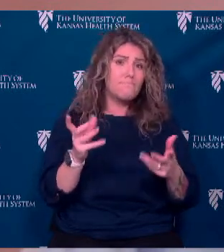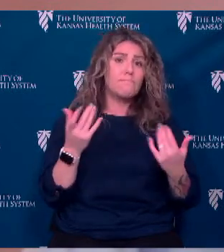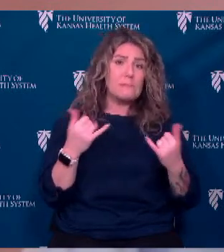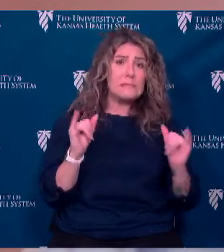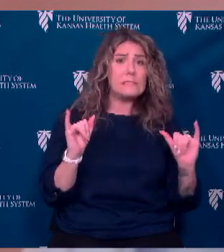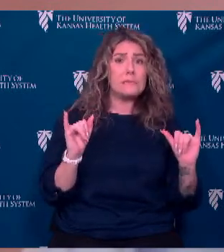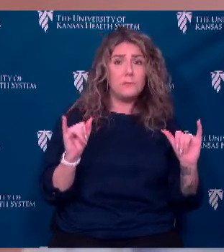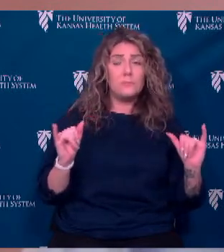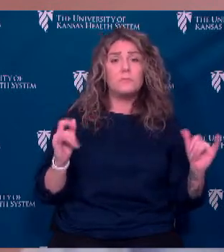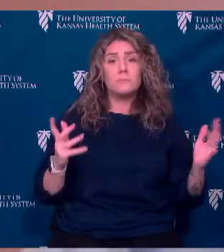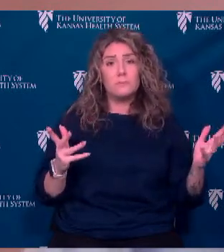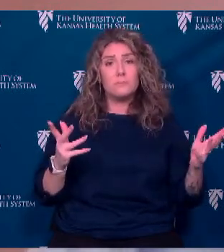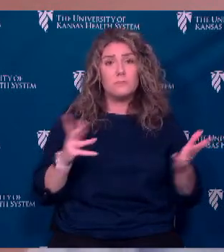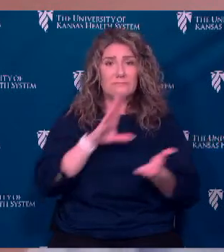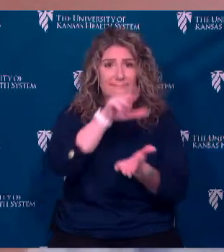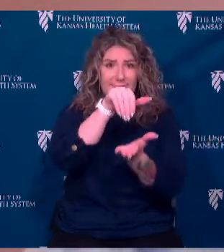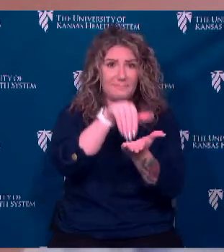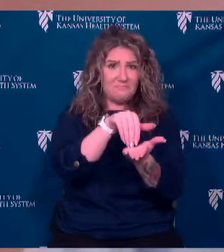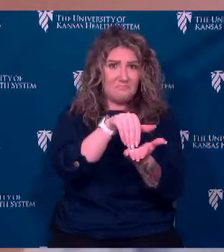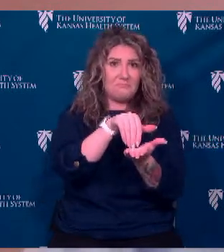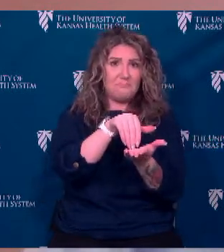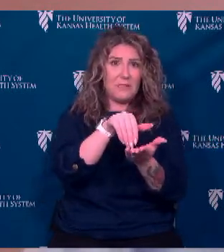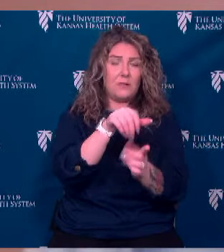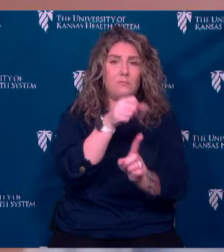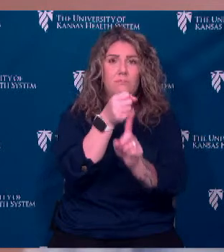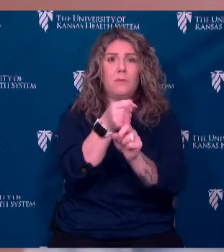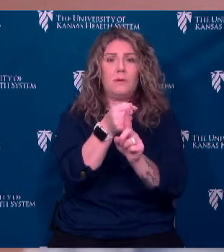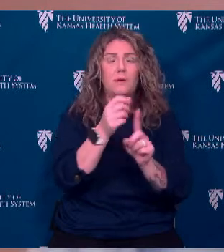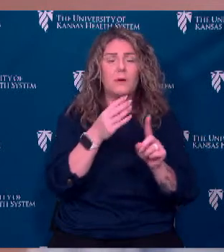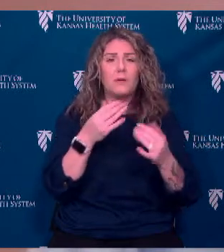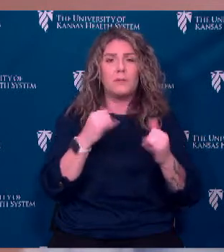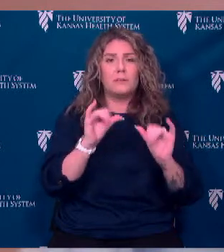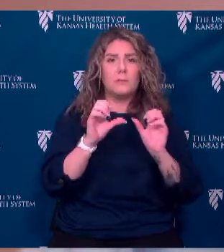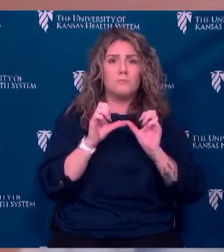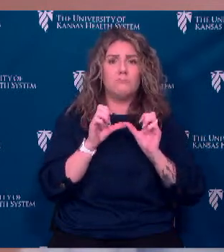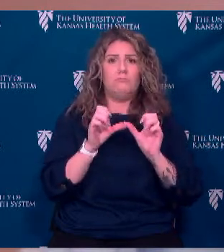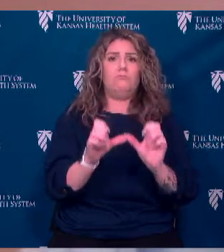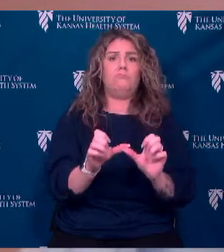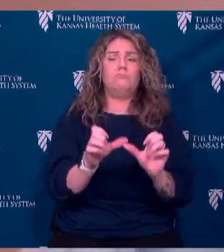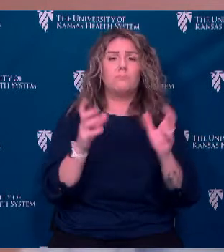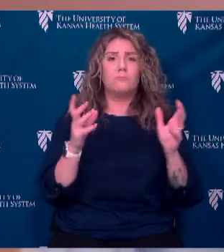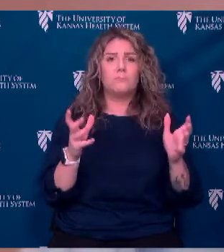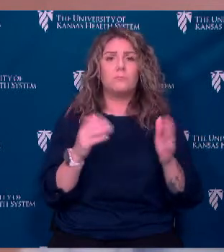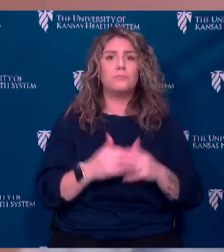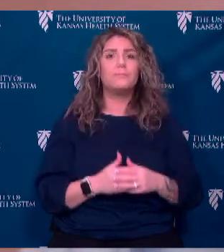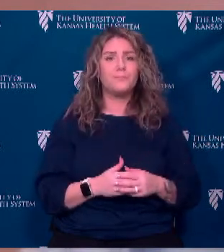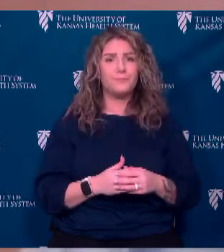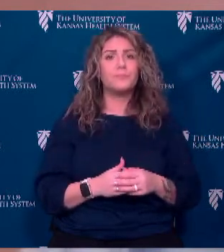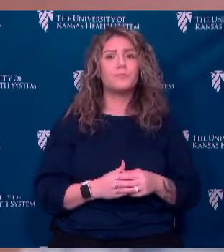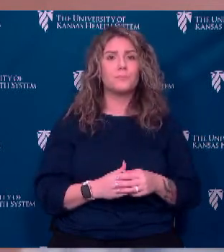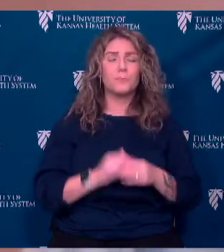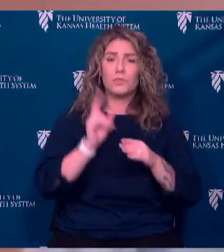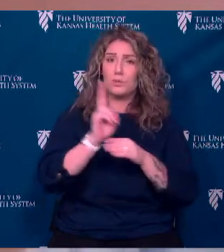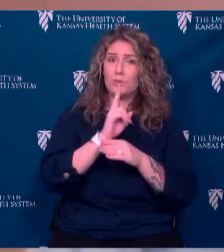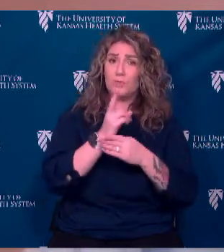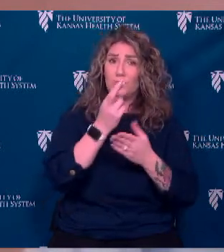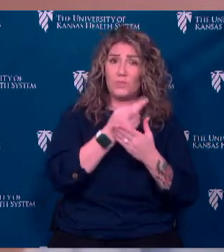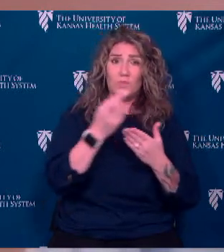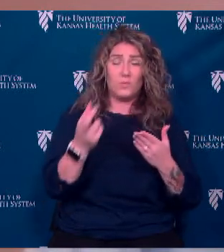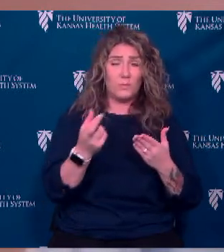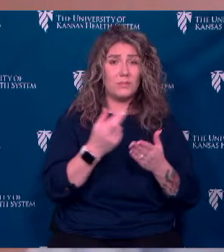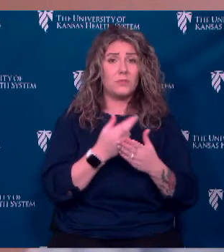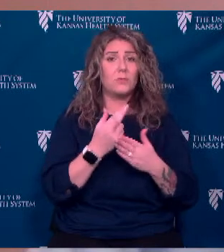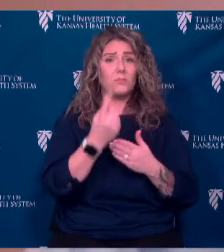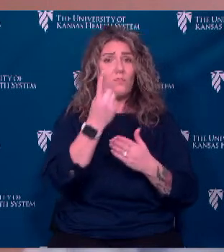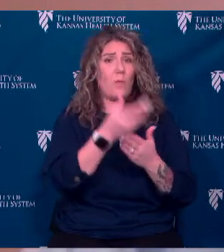are still in the midst of this and still continuing to utilize resources. One of the things